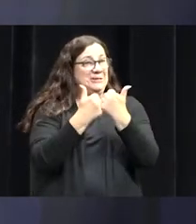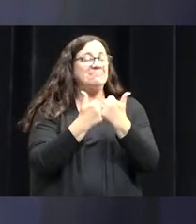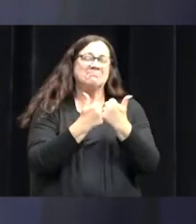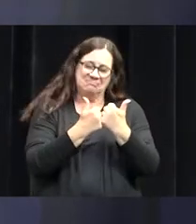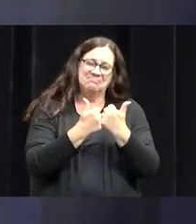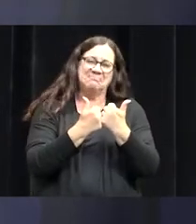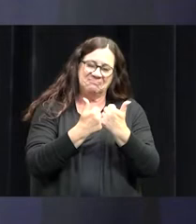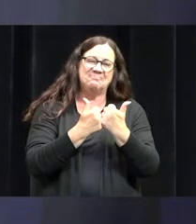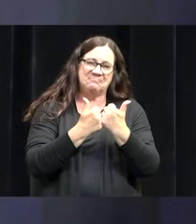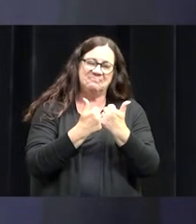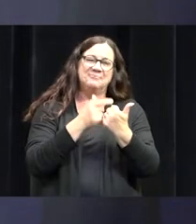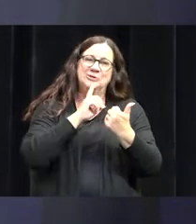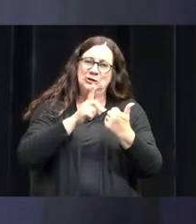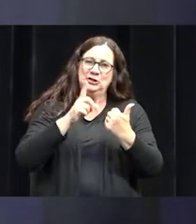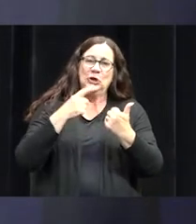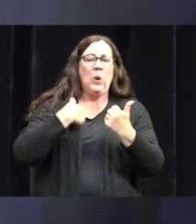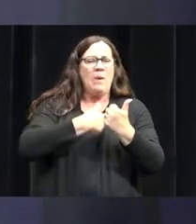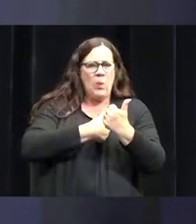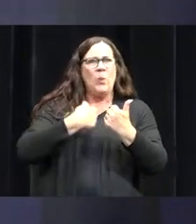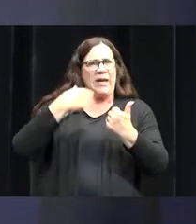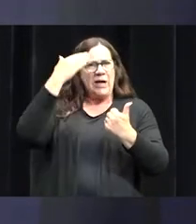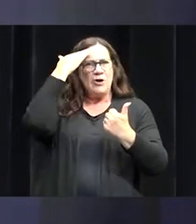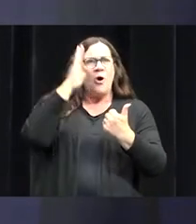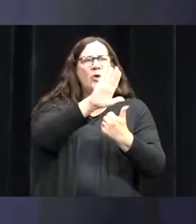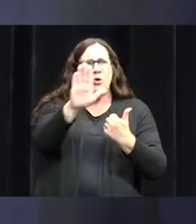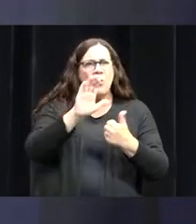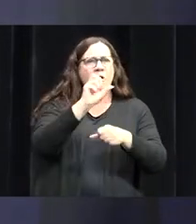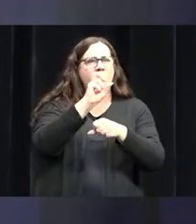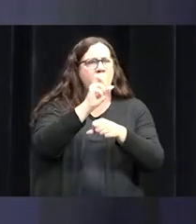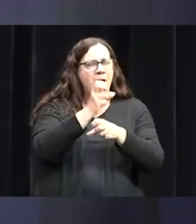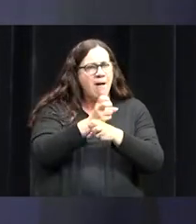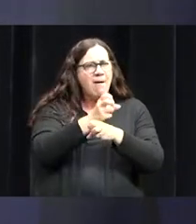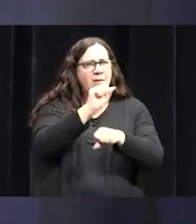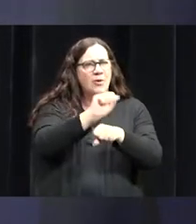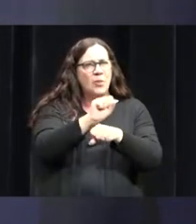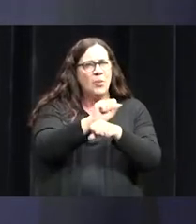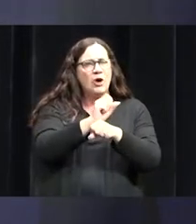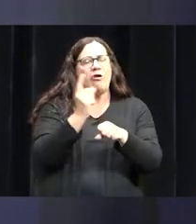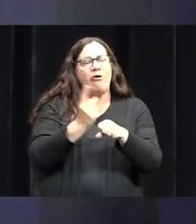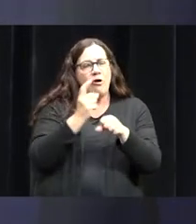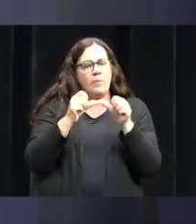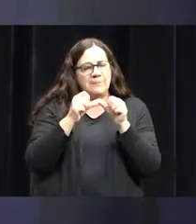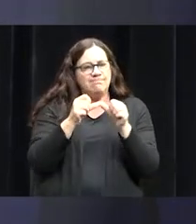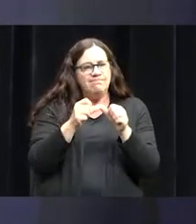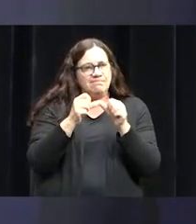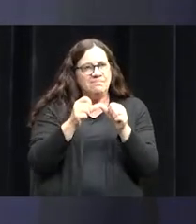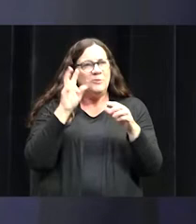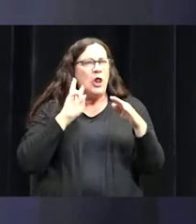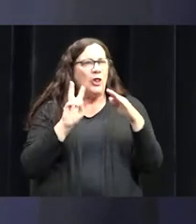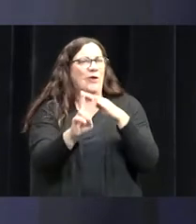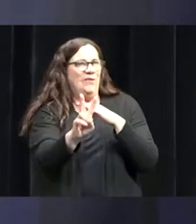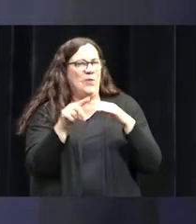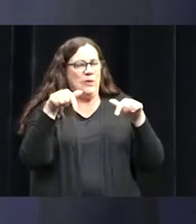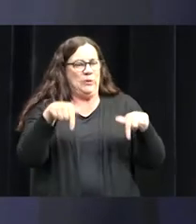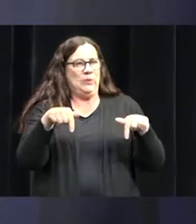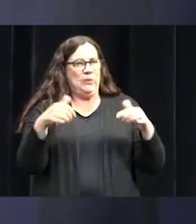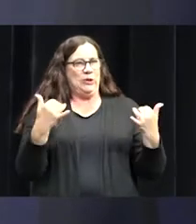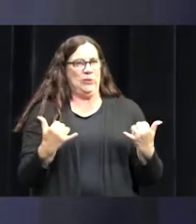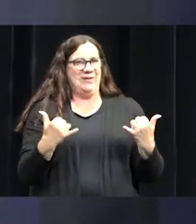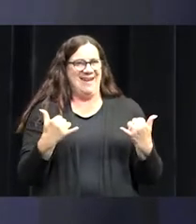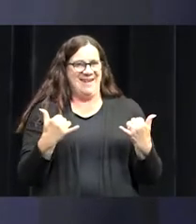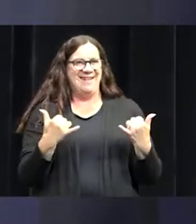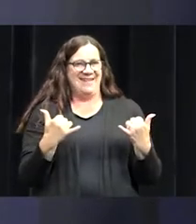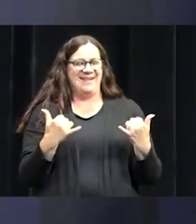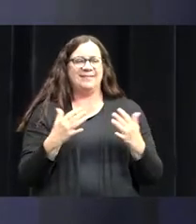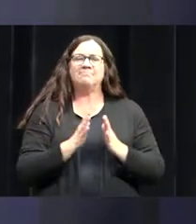way we know that your hard work was always focused on looking forward to this day do